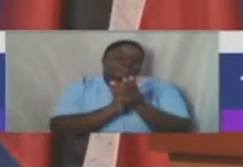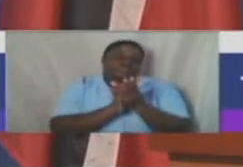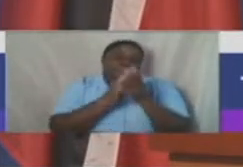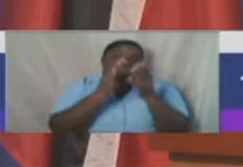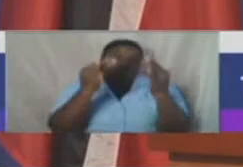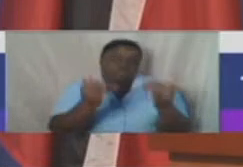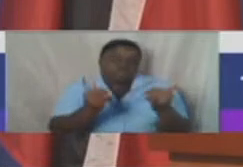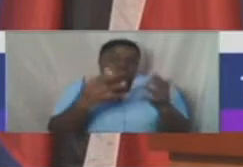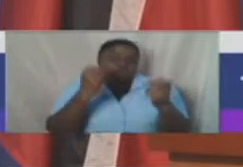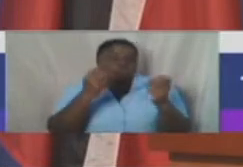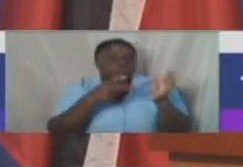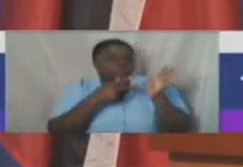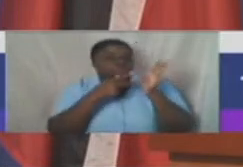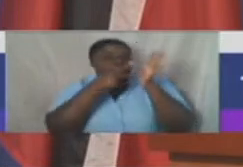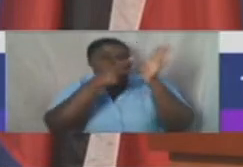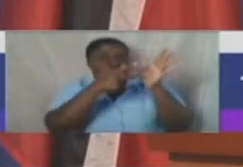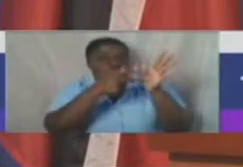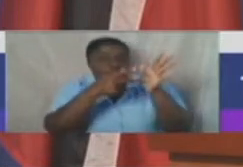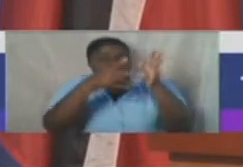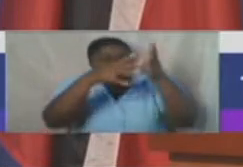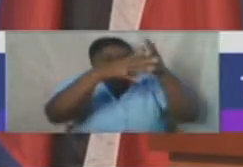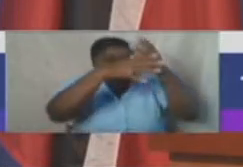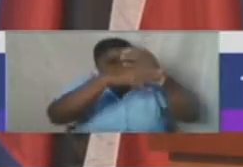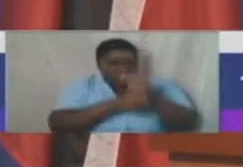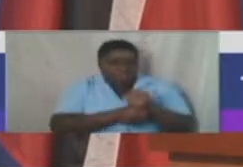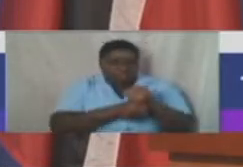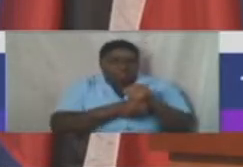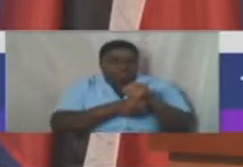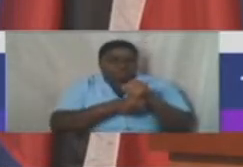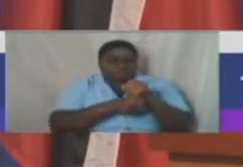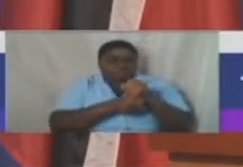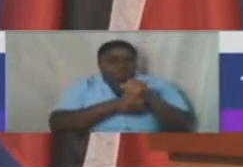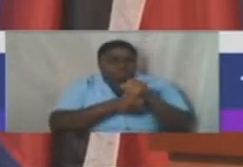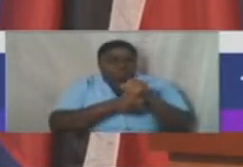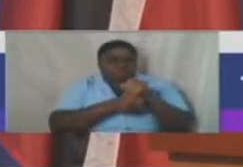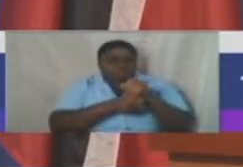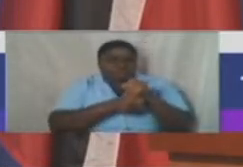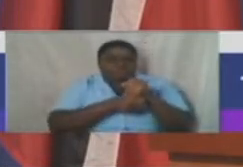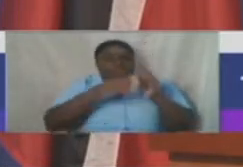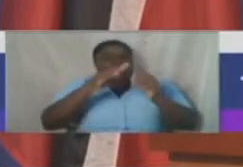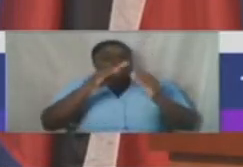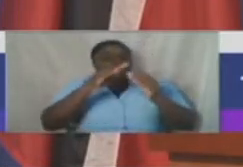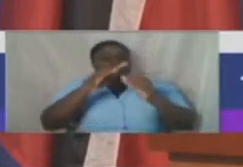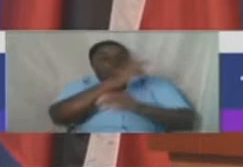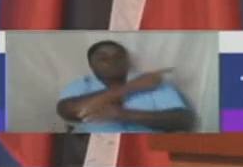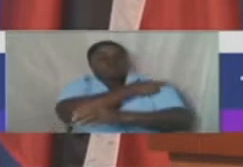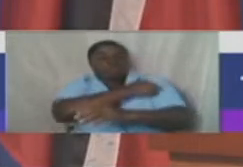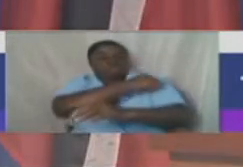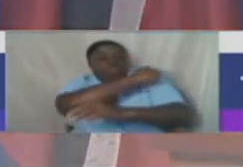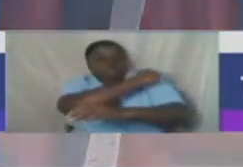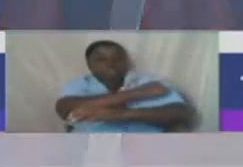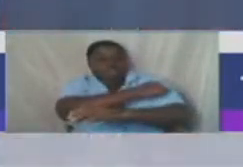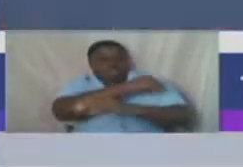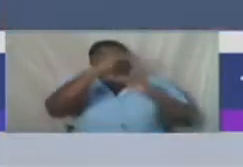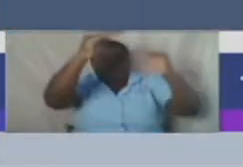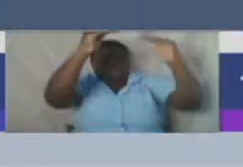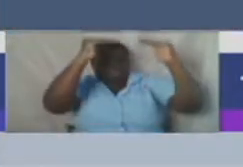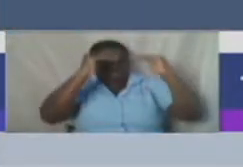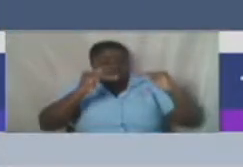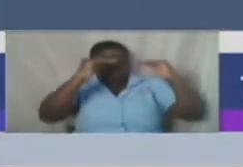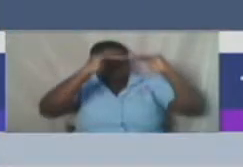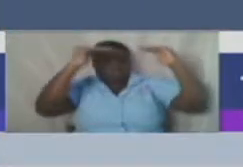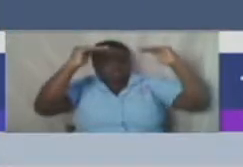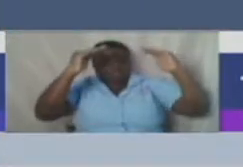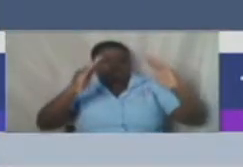like to present a summary on the status of the hospitals in the parallel healthcare system. And as you're aware now, we have